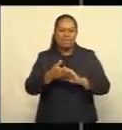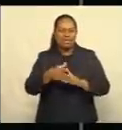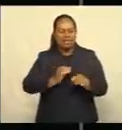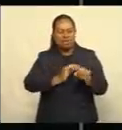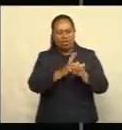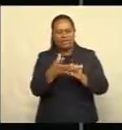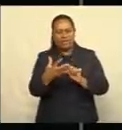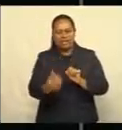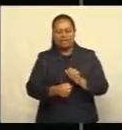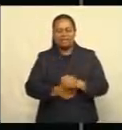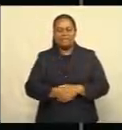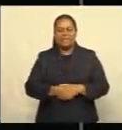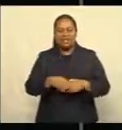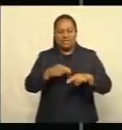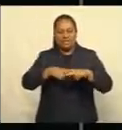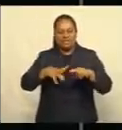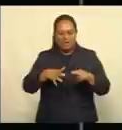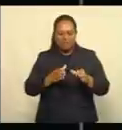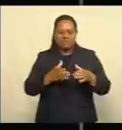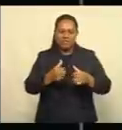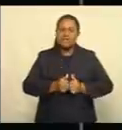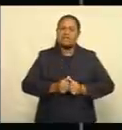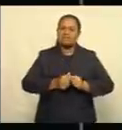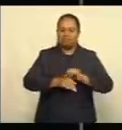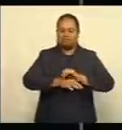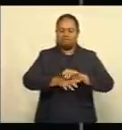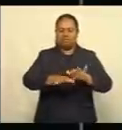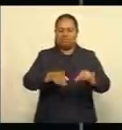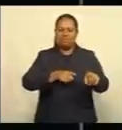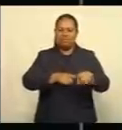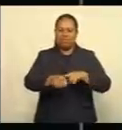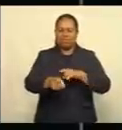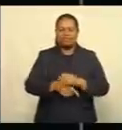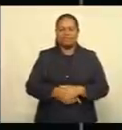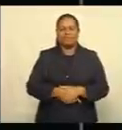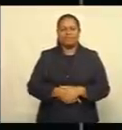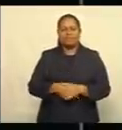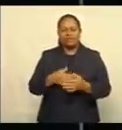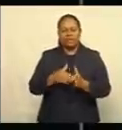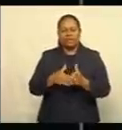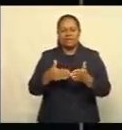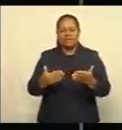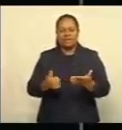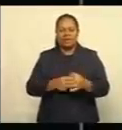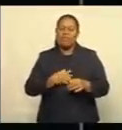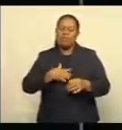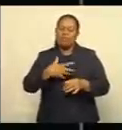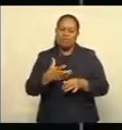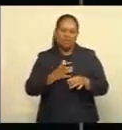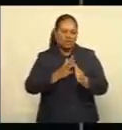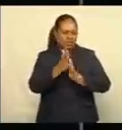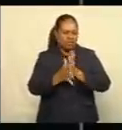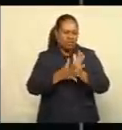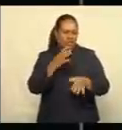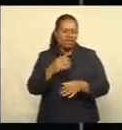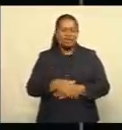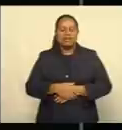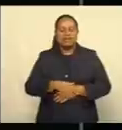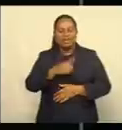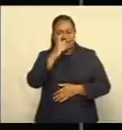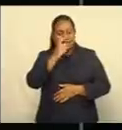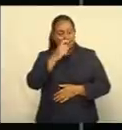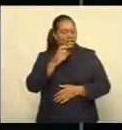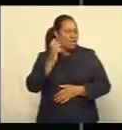Ministry, and funeral classified super spreader as search for drivers continues. For these stories and others, you can tune in daily to our sister